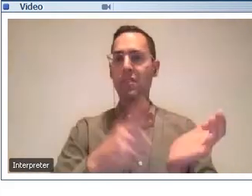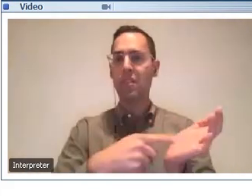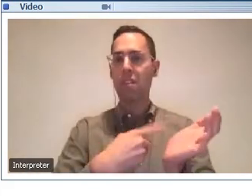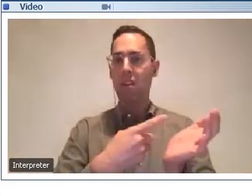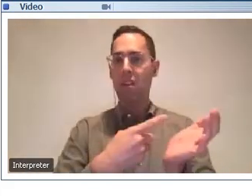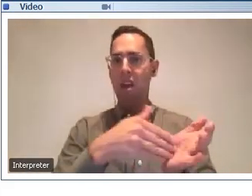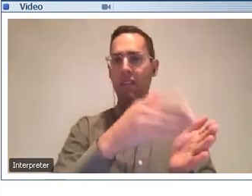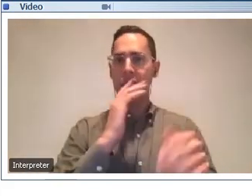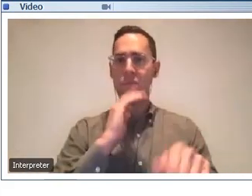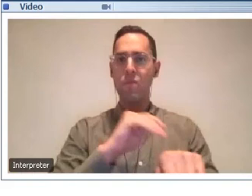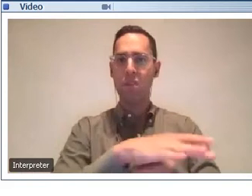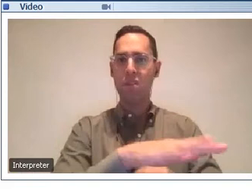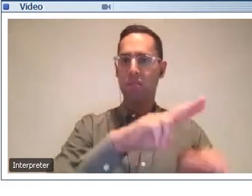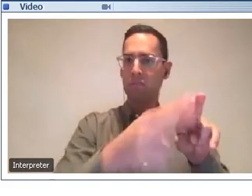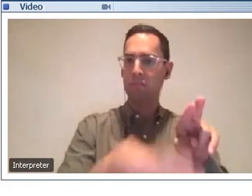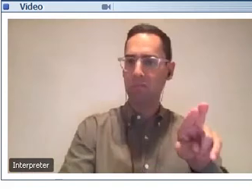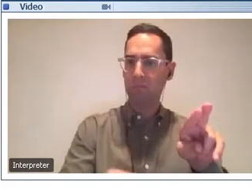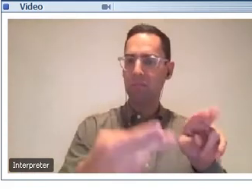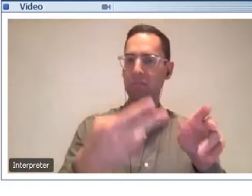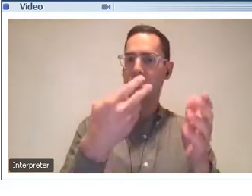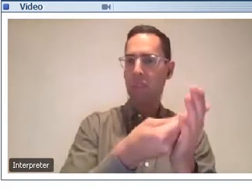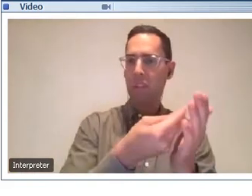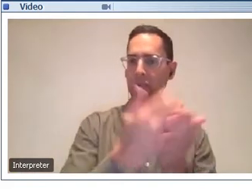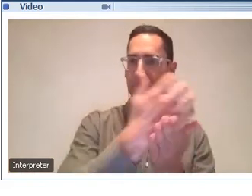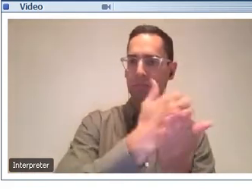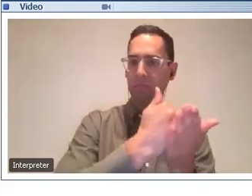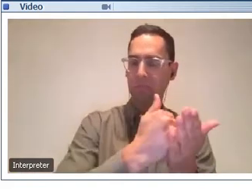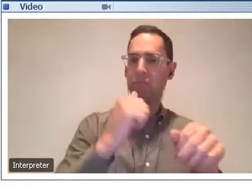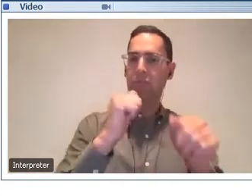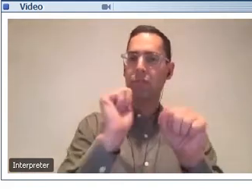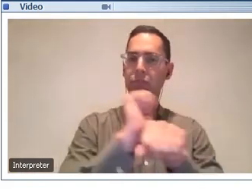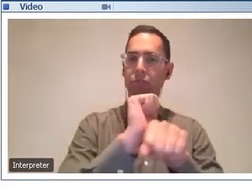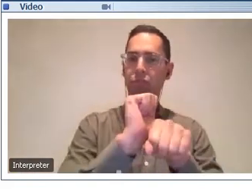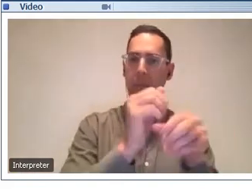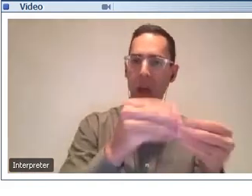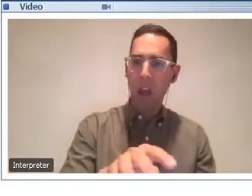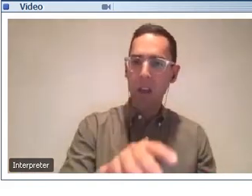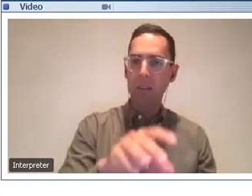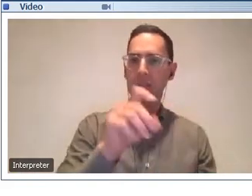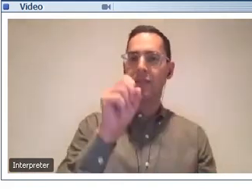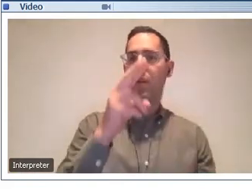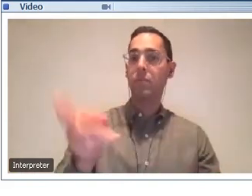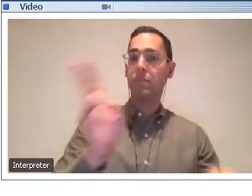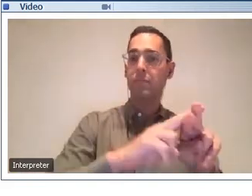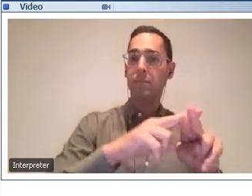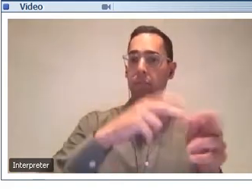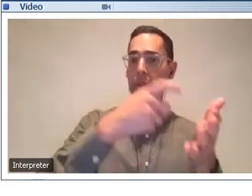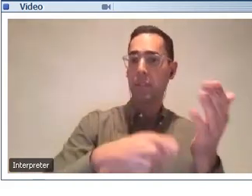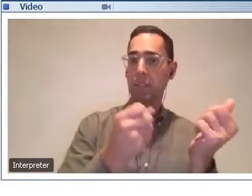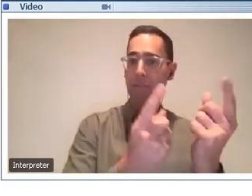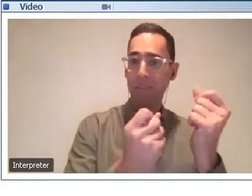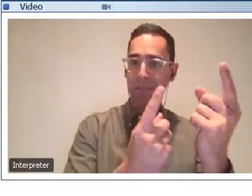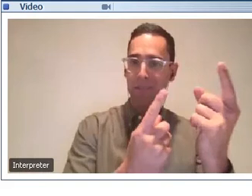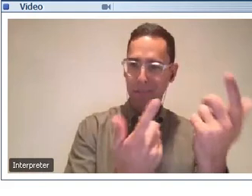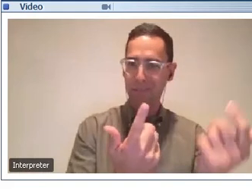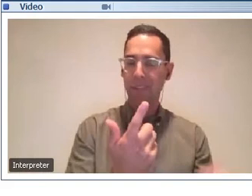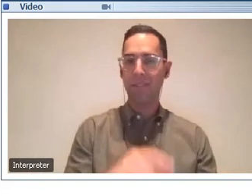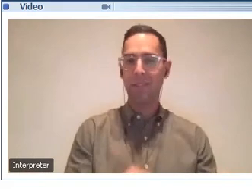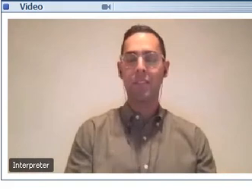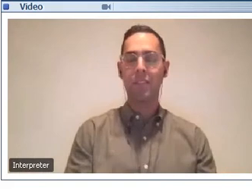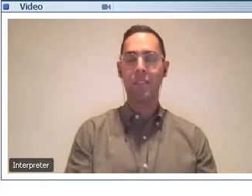skills development, significant additional expenses, and many other challenges that can lead to further economic hardship. And on the flip